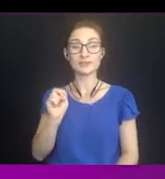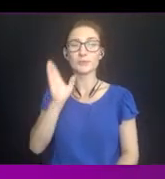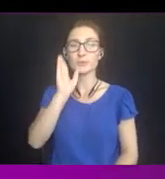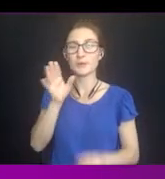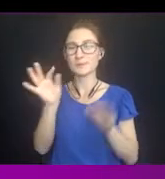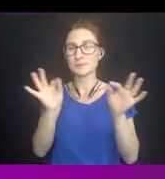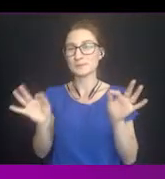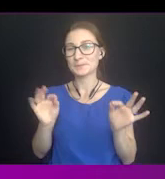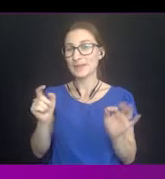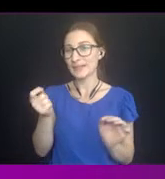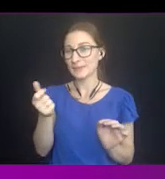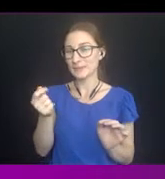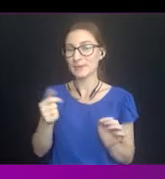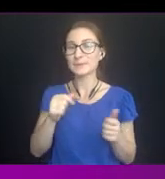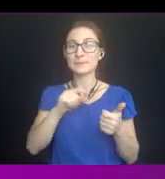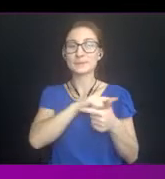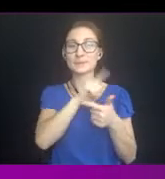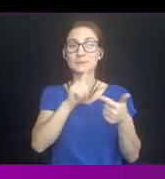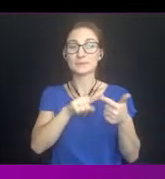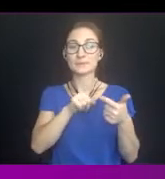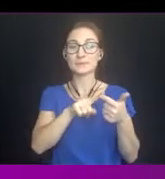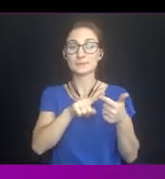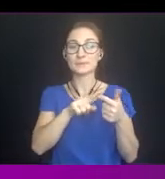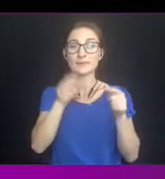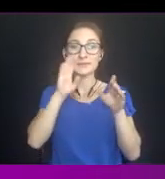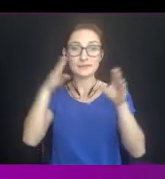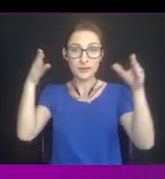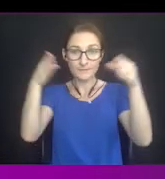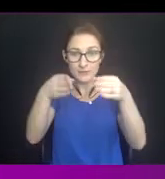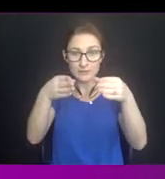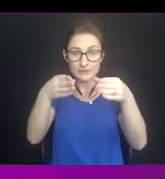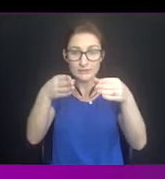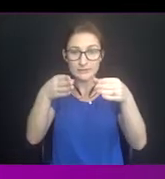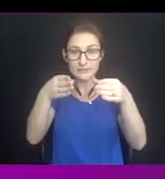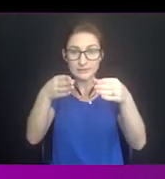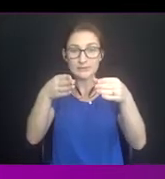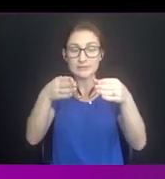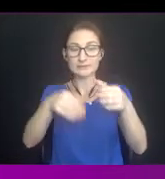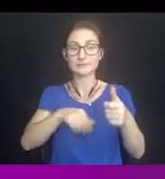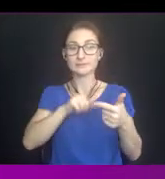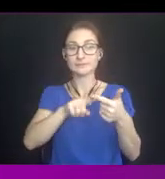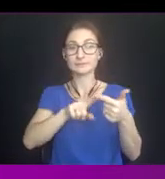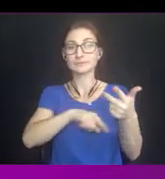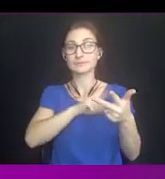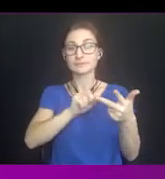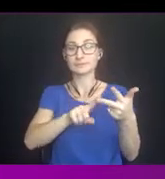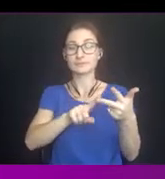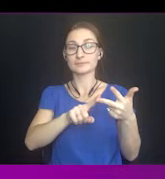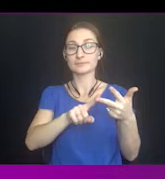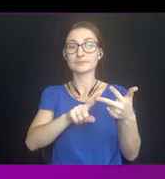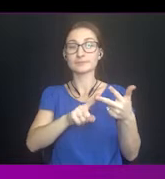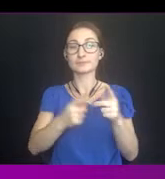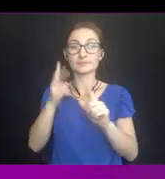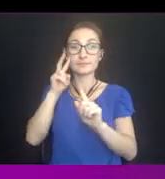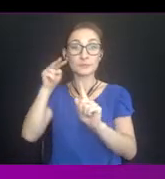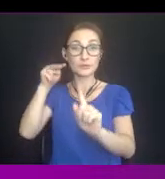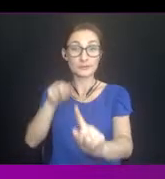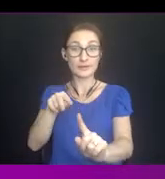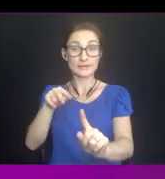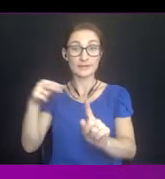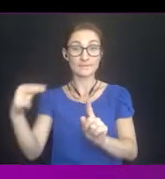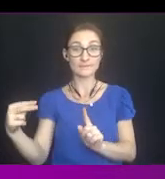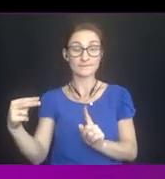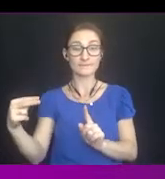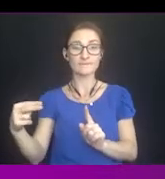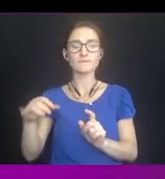is the human condition, which we'll talk about in a little bit. And the second point is tunnel vision, which you'll